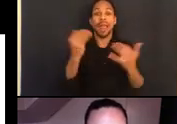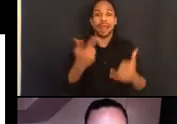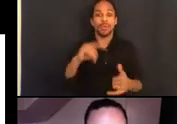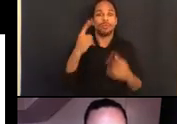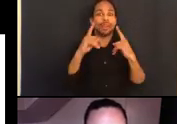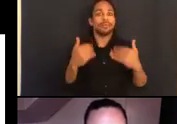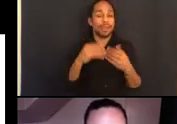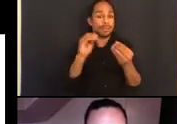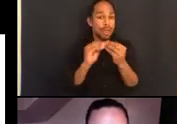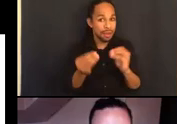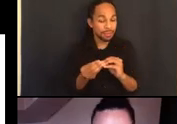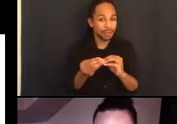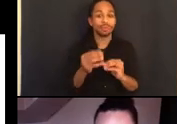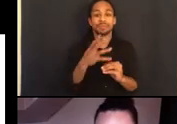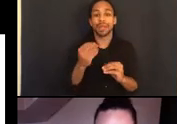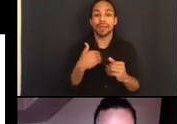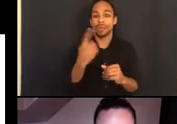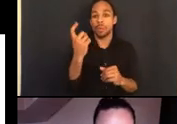And did I send another chart?